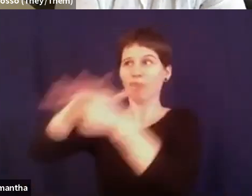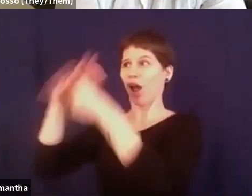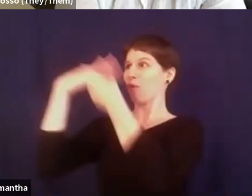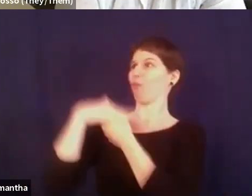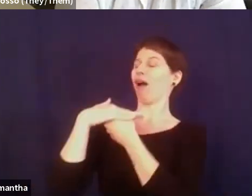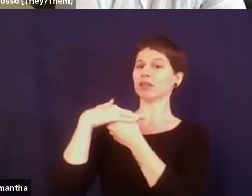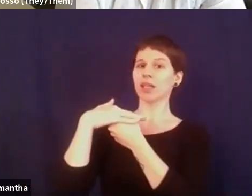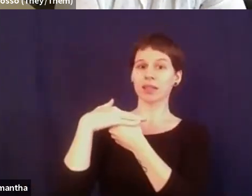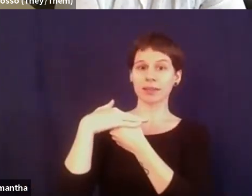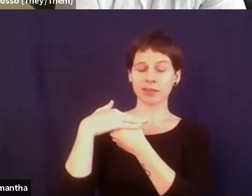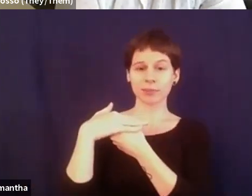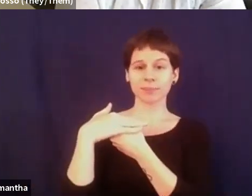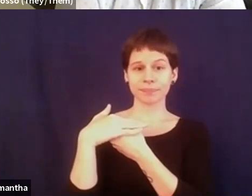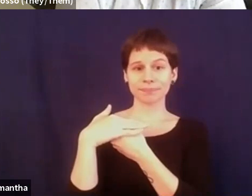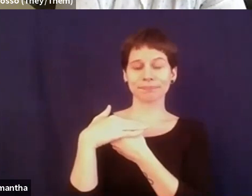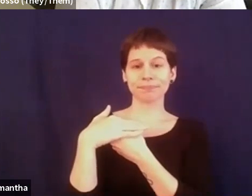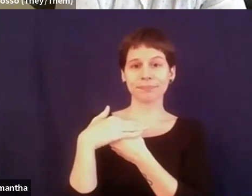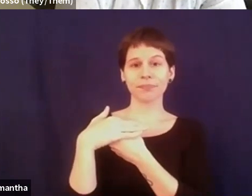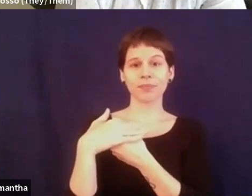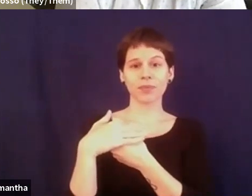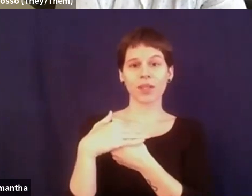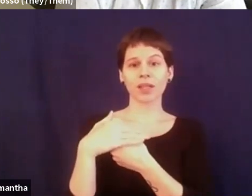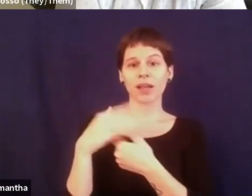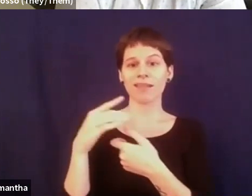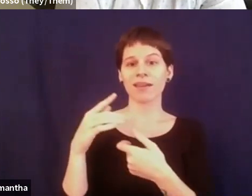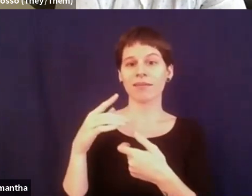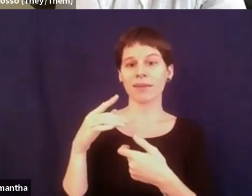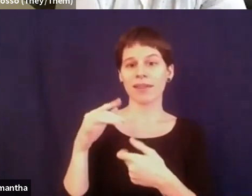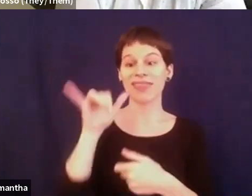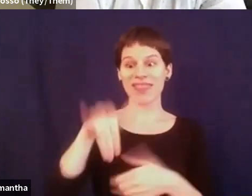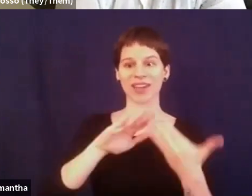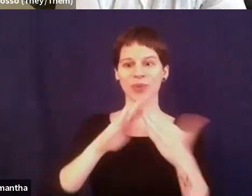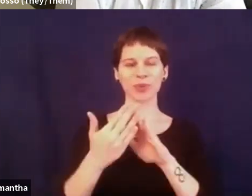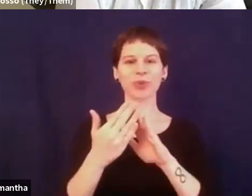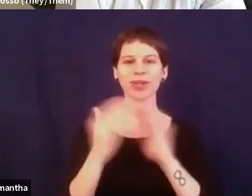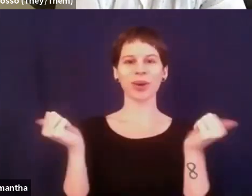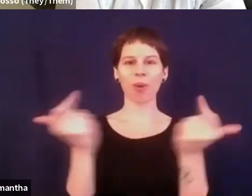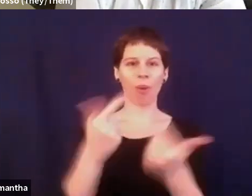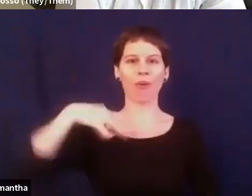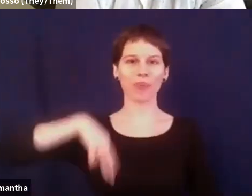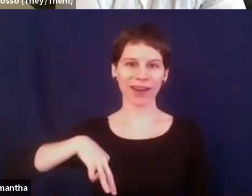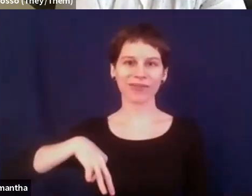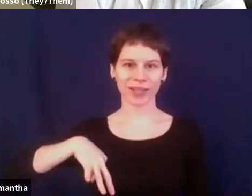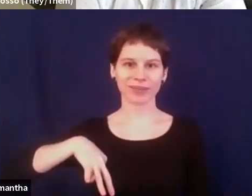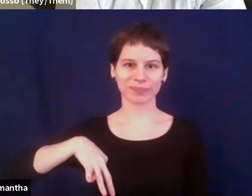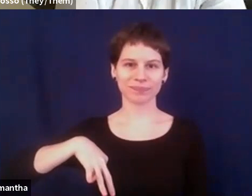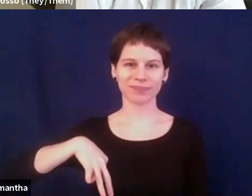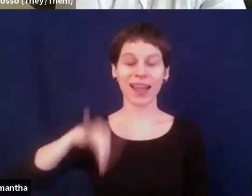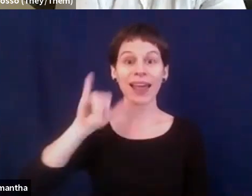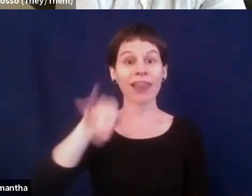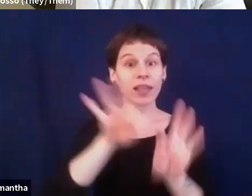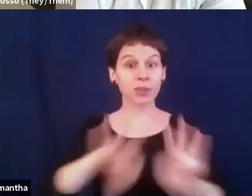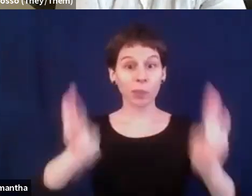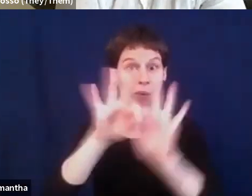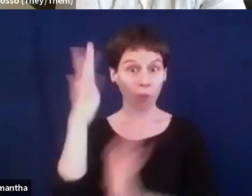how we then everyone in that community can benefit. And the reason I think that that's important is